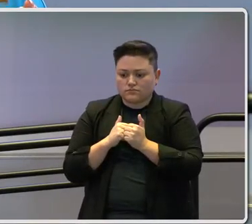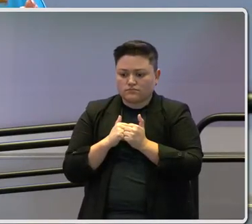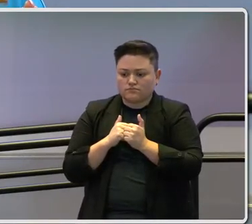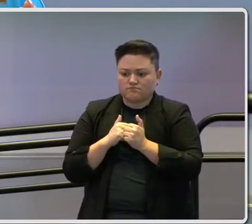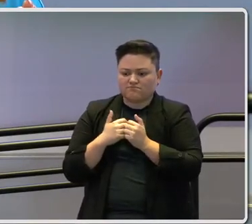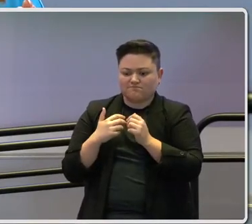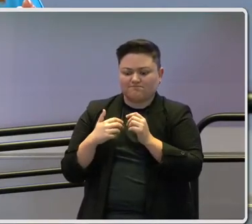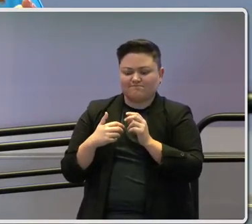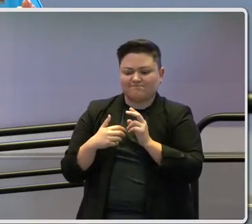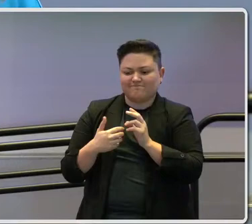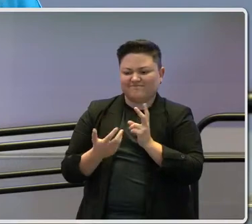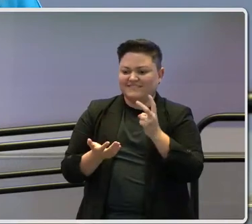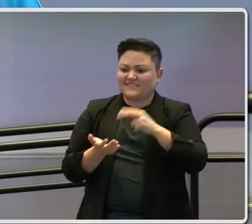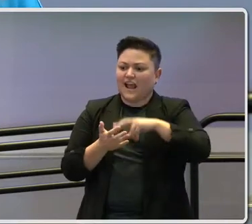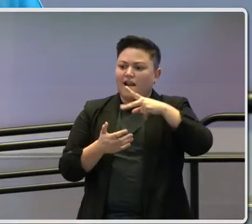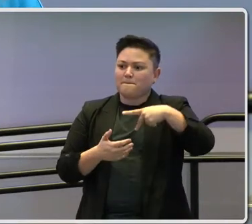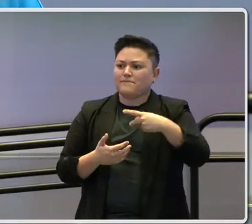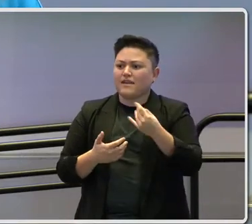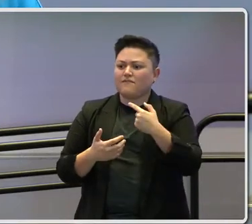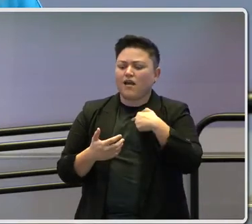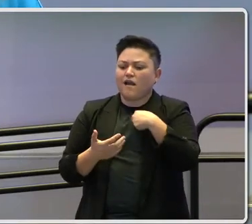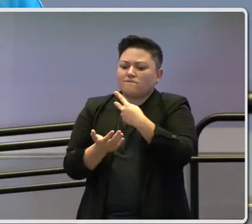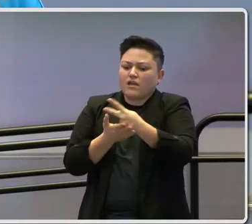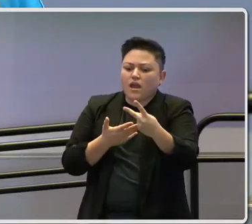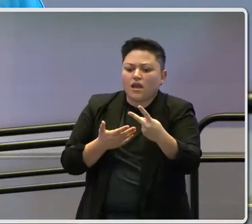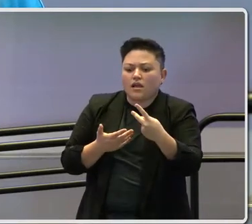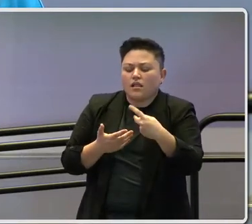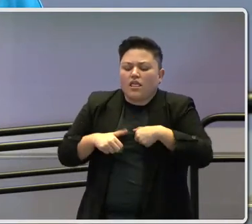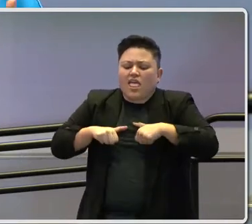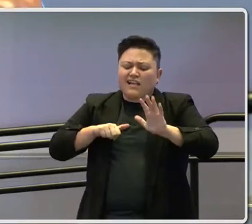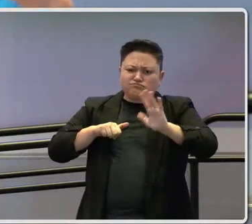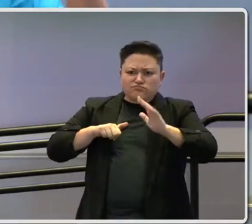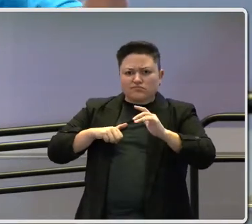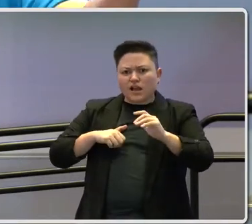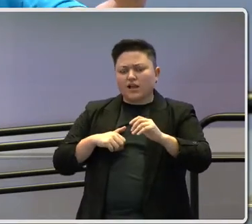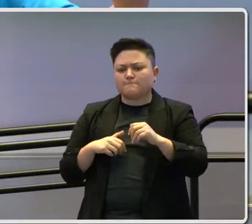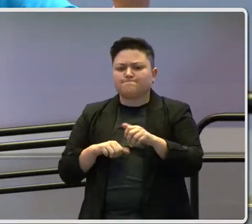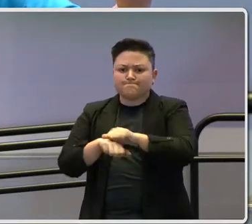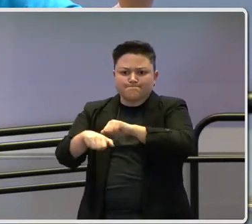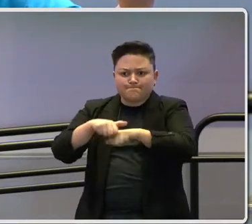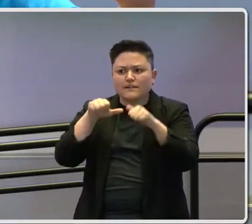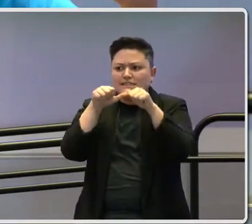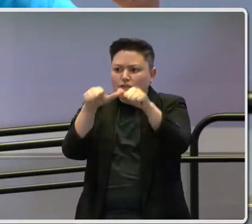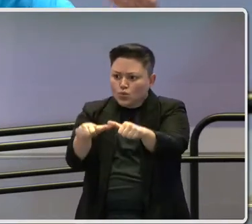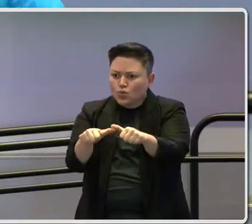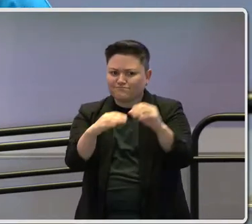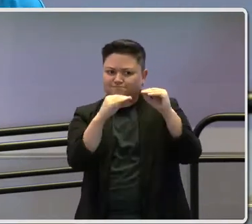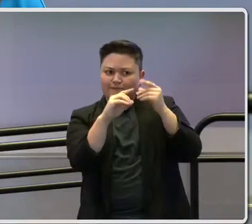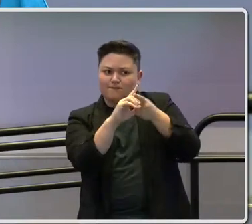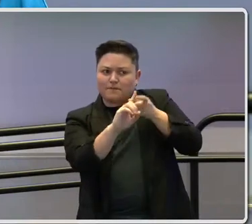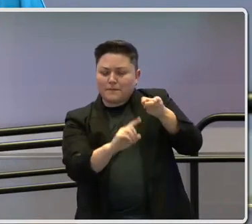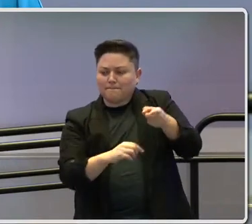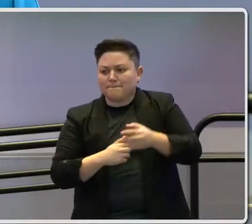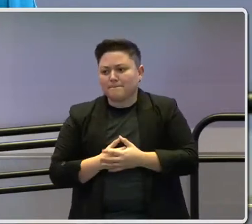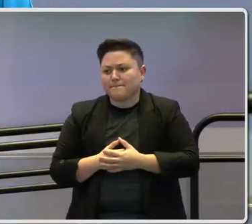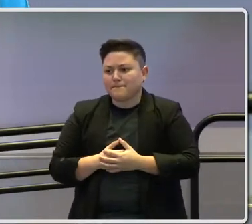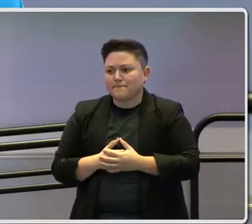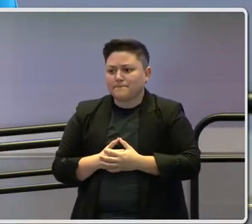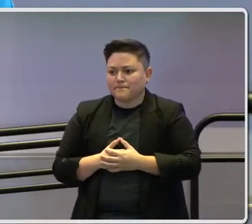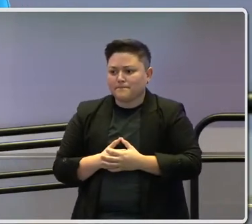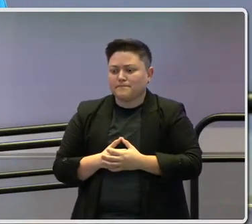stand up when I would fall and continue to move forward.